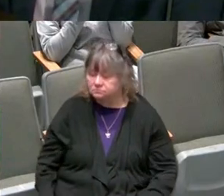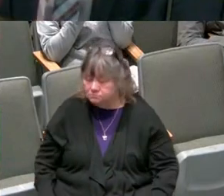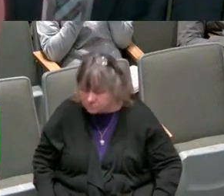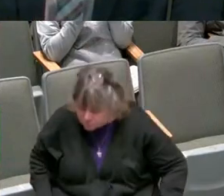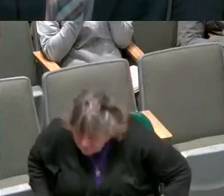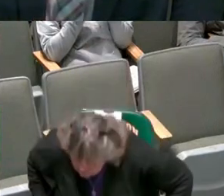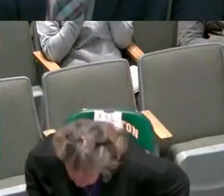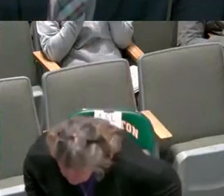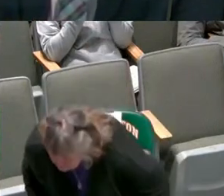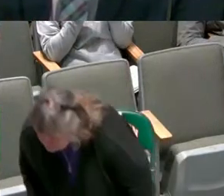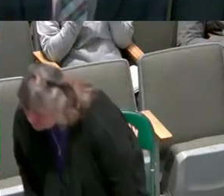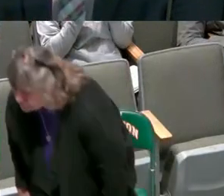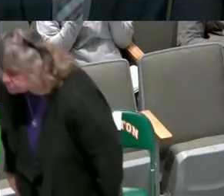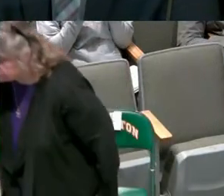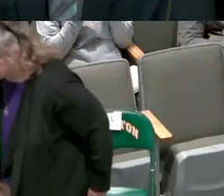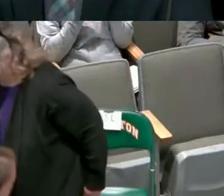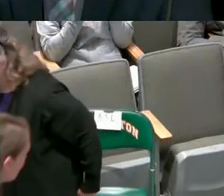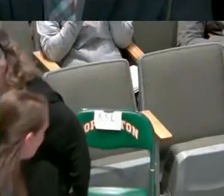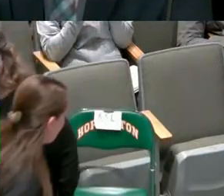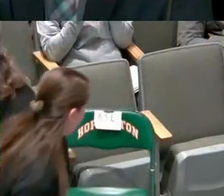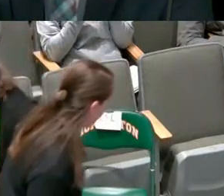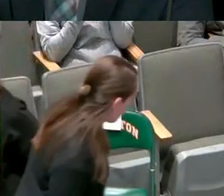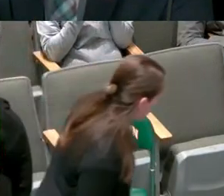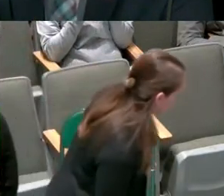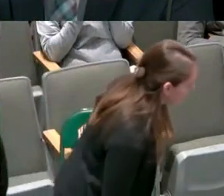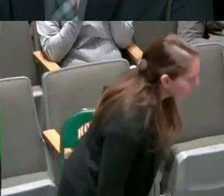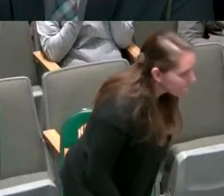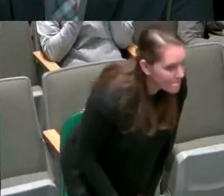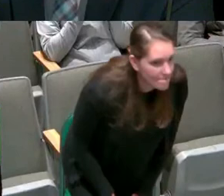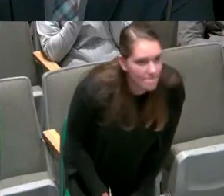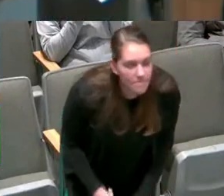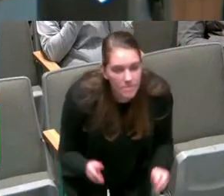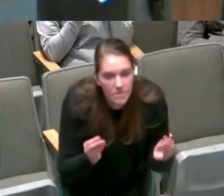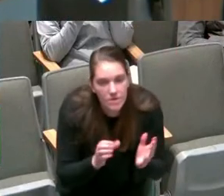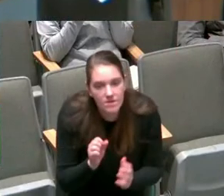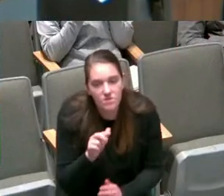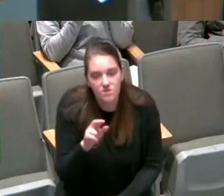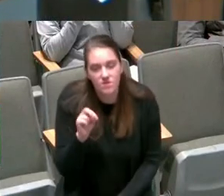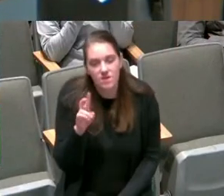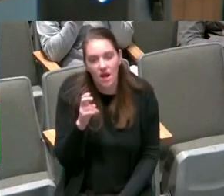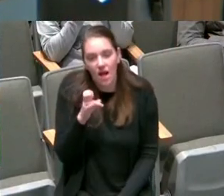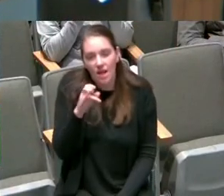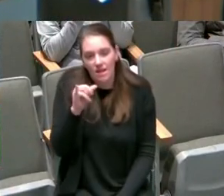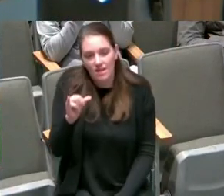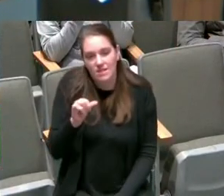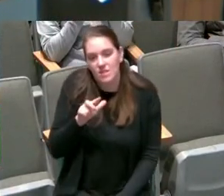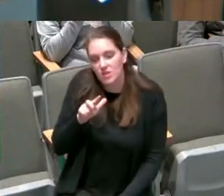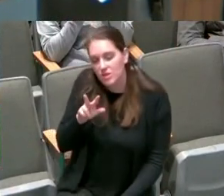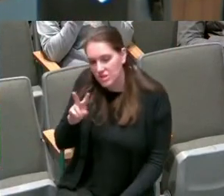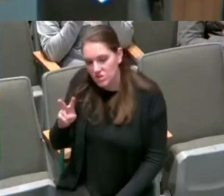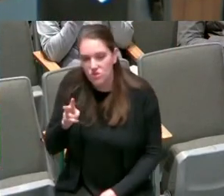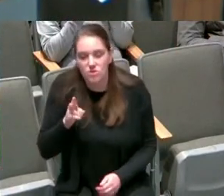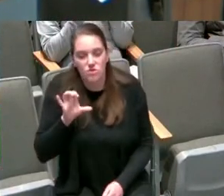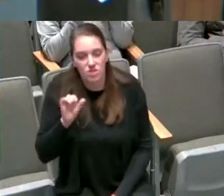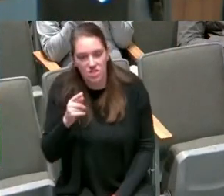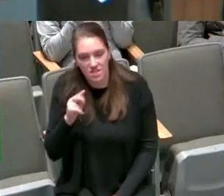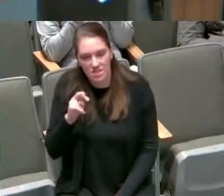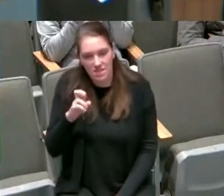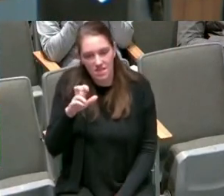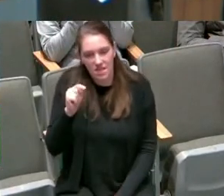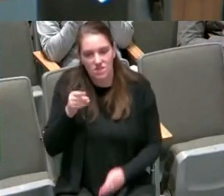Madam moderator Susan Conway 32 Chestnut Street just curious what side of the street the sidewalk is going to be on do you know that at this